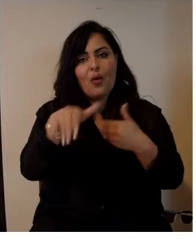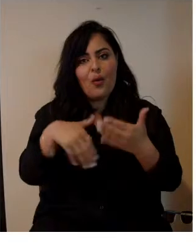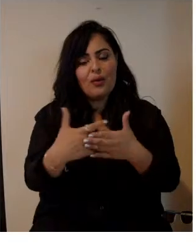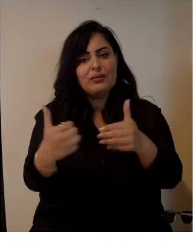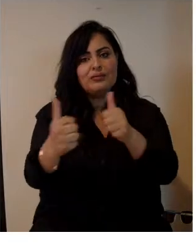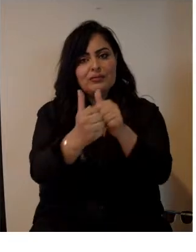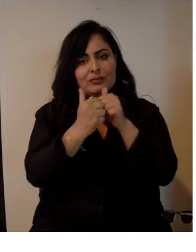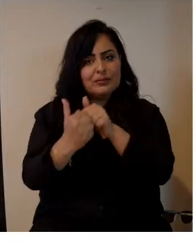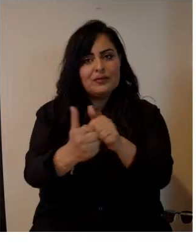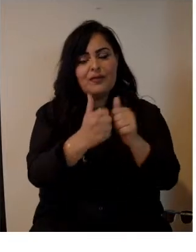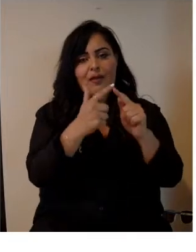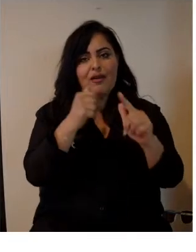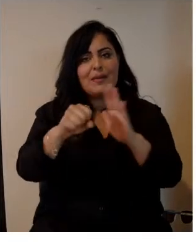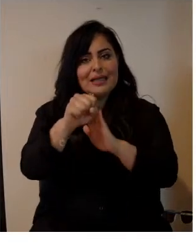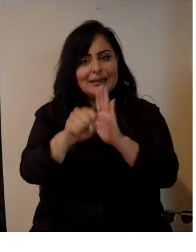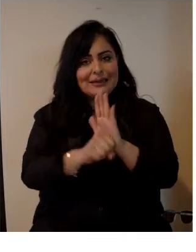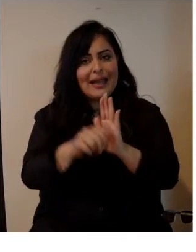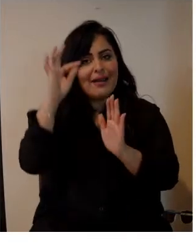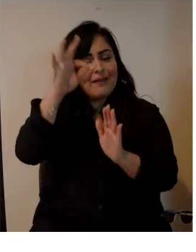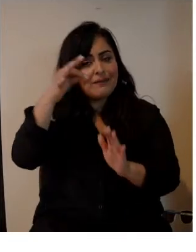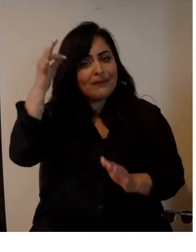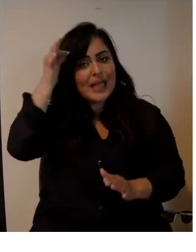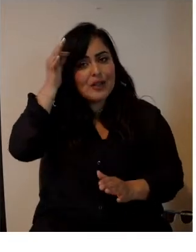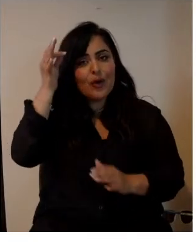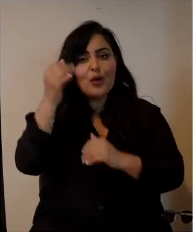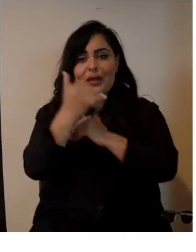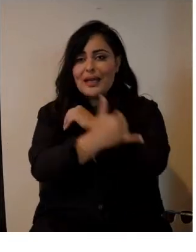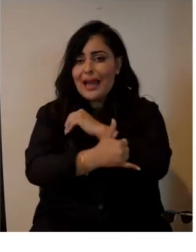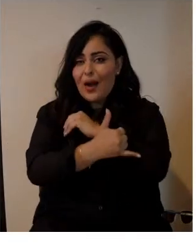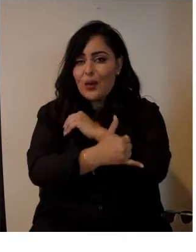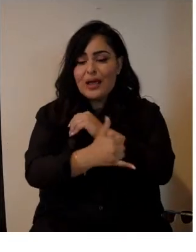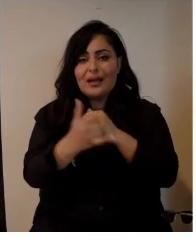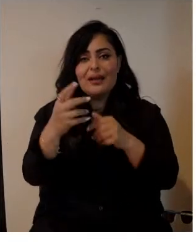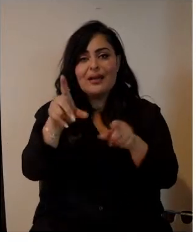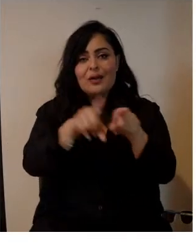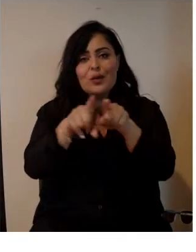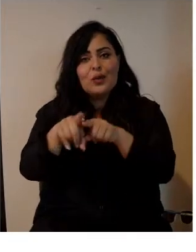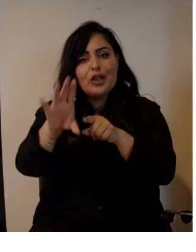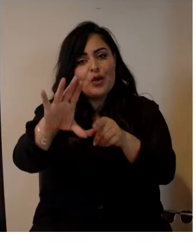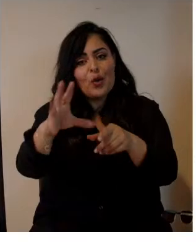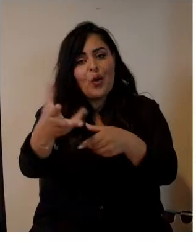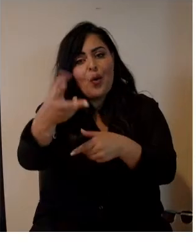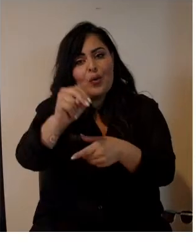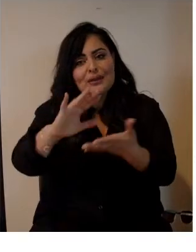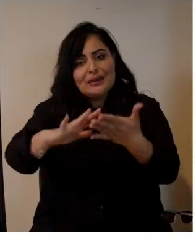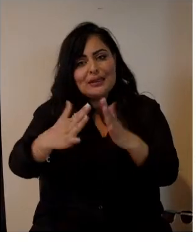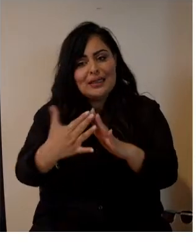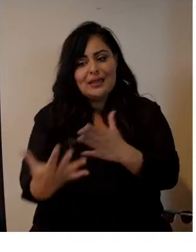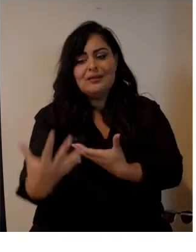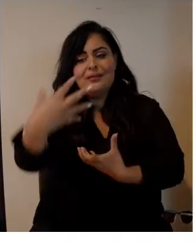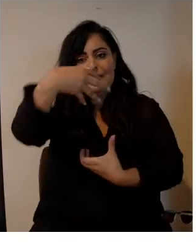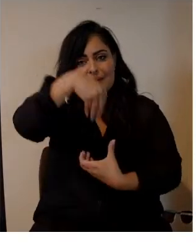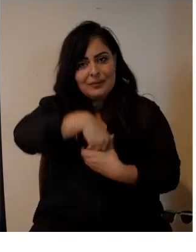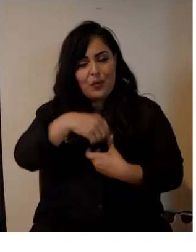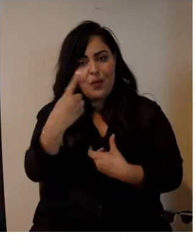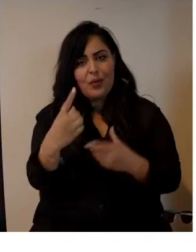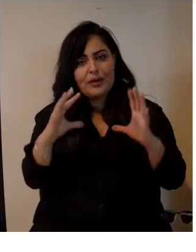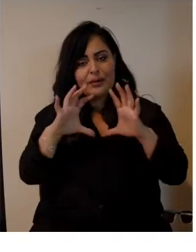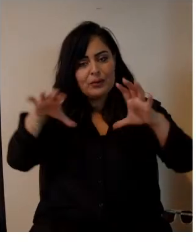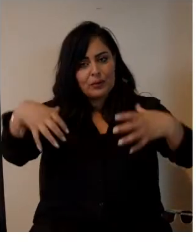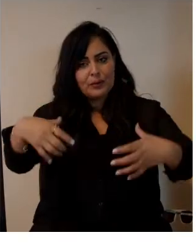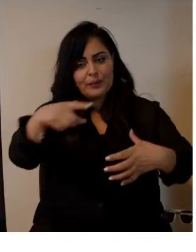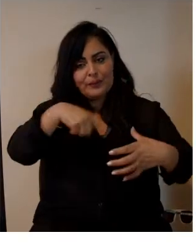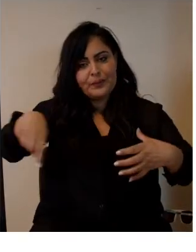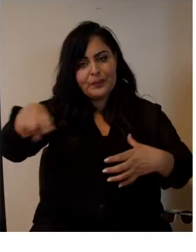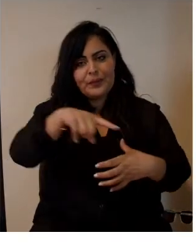everybody from the state, the federal, the county, and even your local cities that are on it right now. As the Unified Commanders,